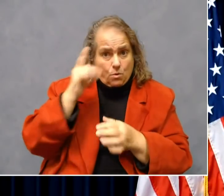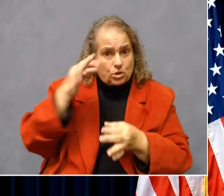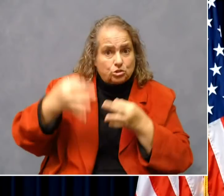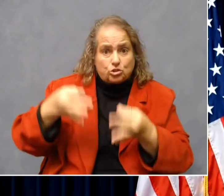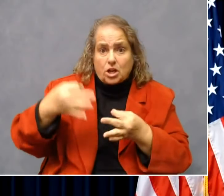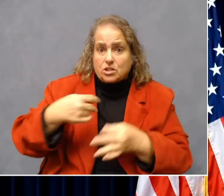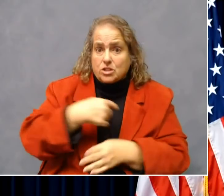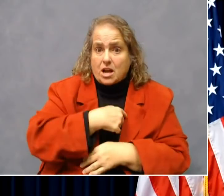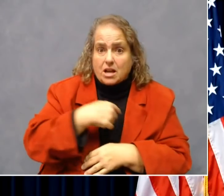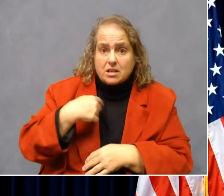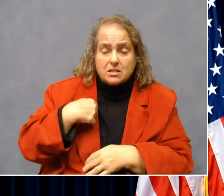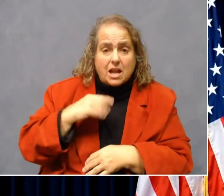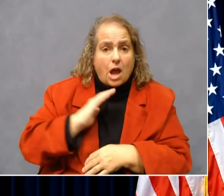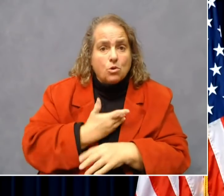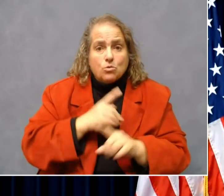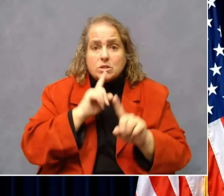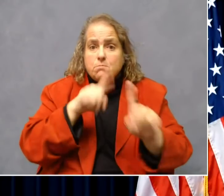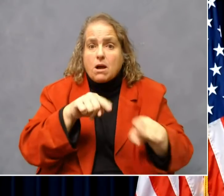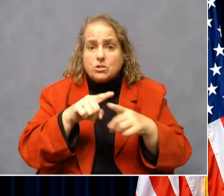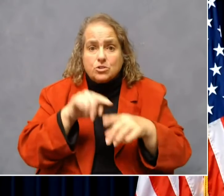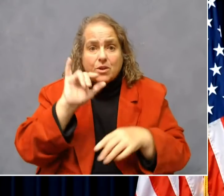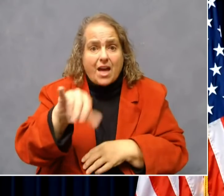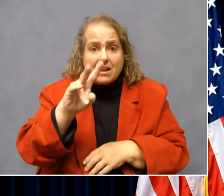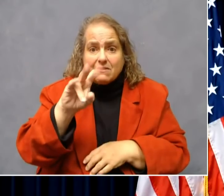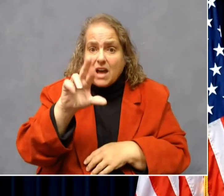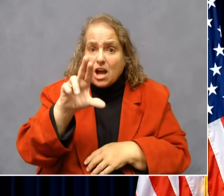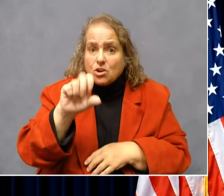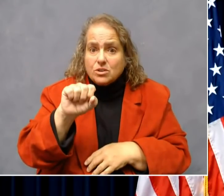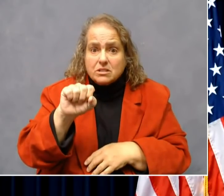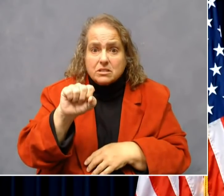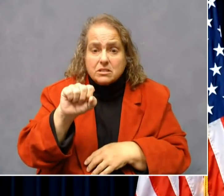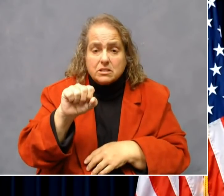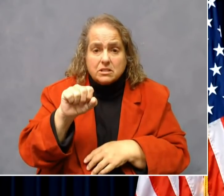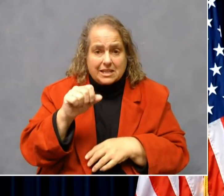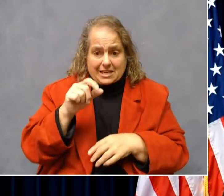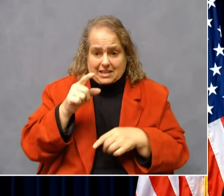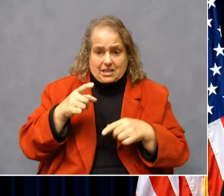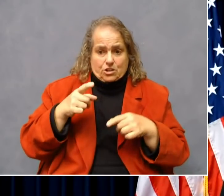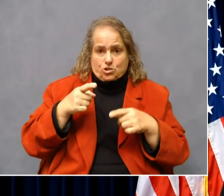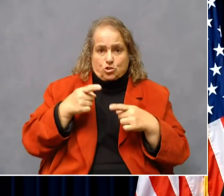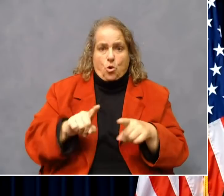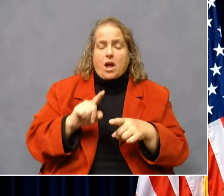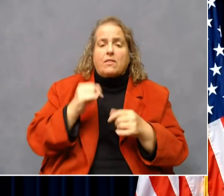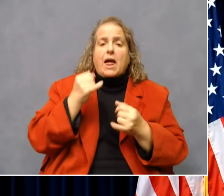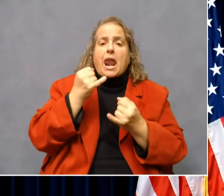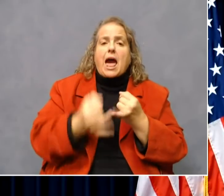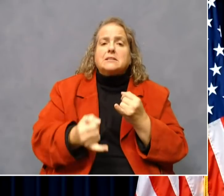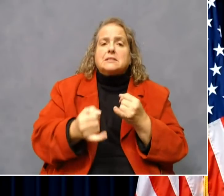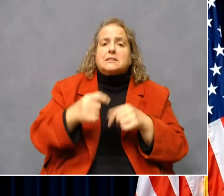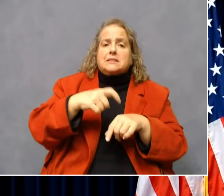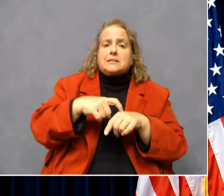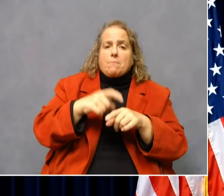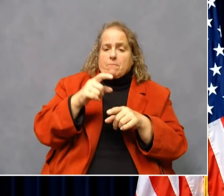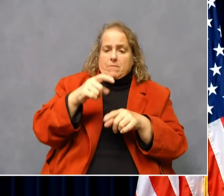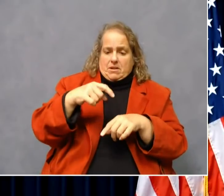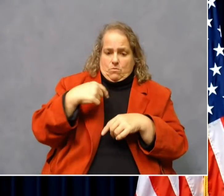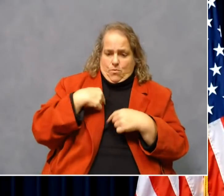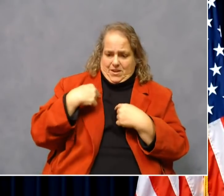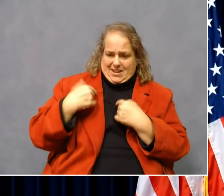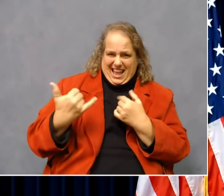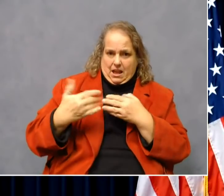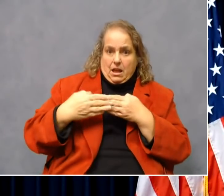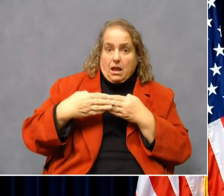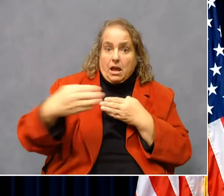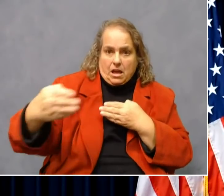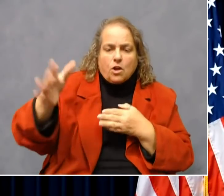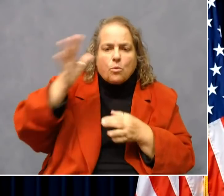to this virus is over this last period of time. Knowing that a vaccine is out there, knowing